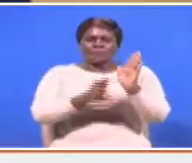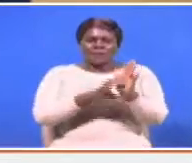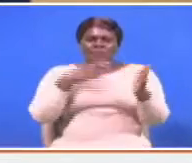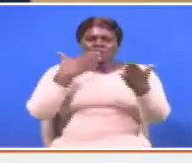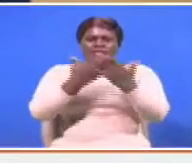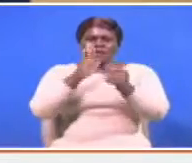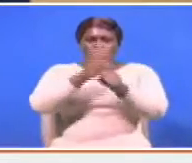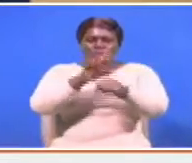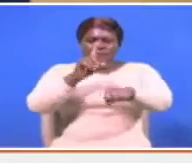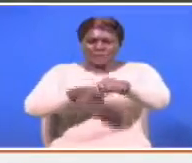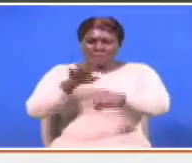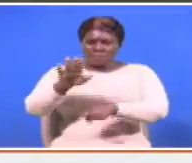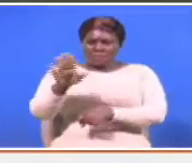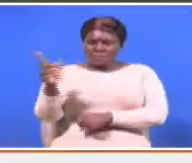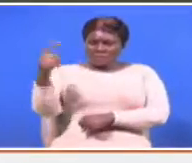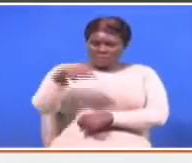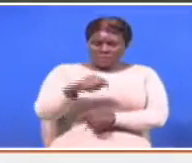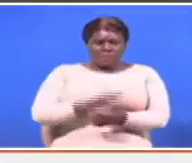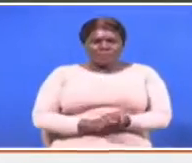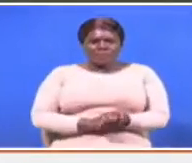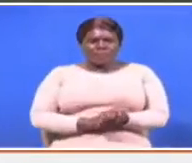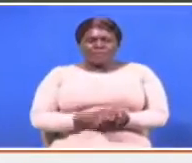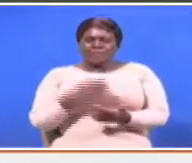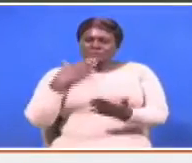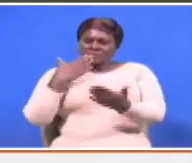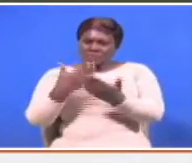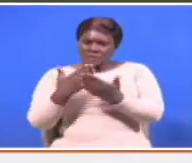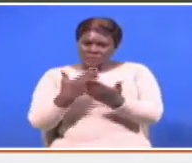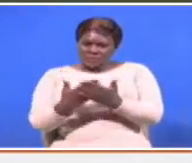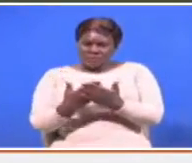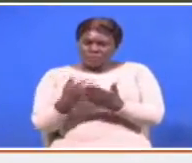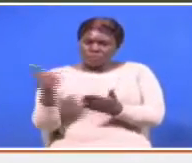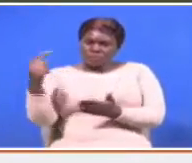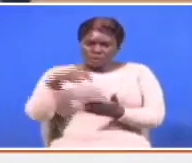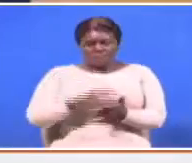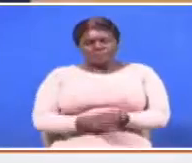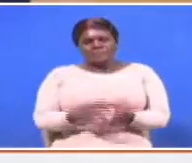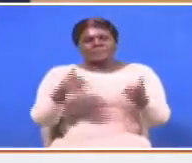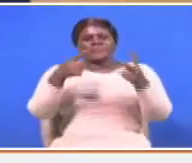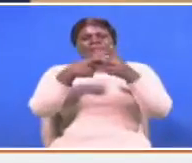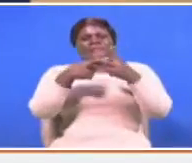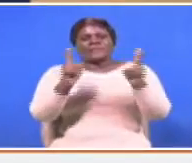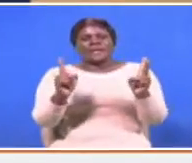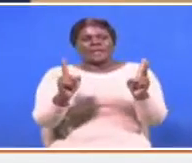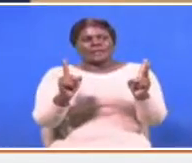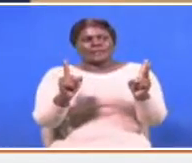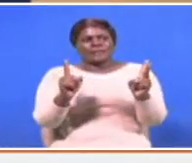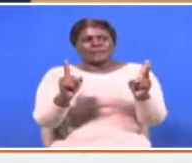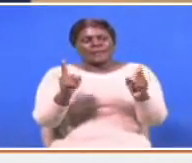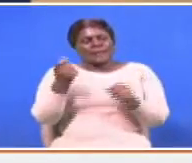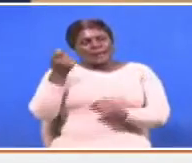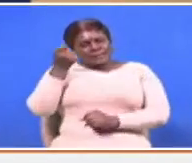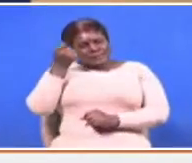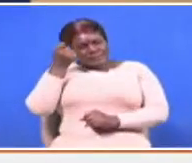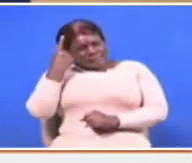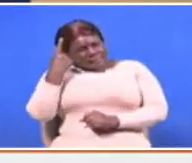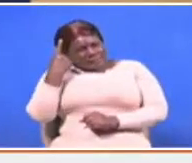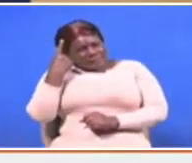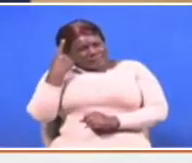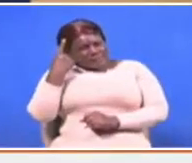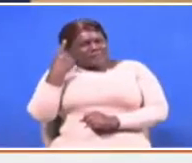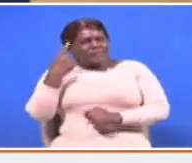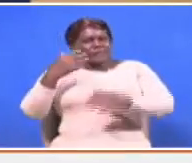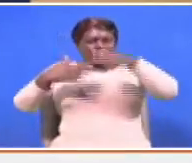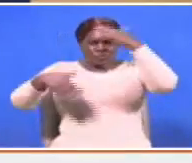Thank you so much for your time. Thank you. And we appreciate your input right here. Let's start with perhaps understanding what exactly